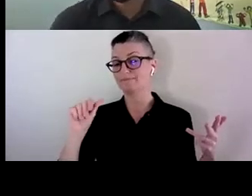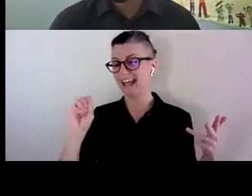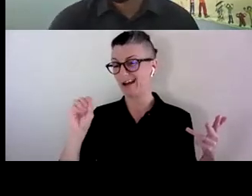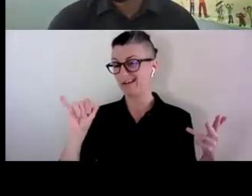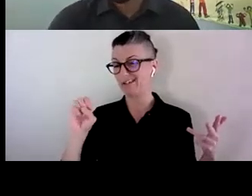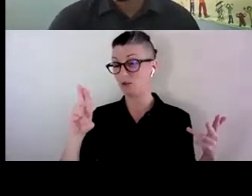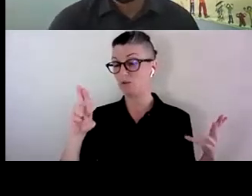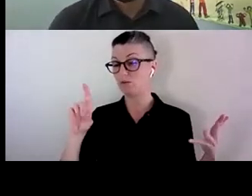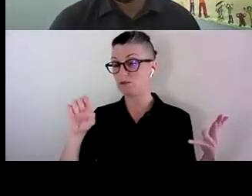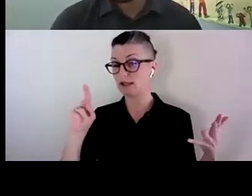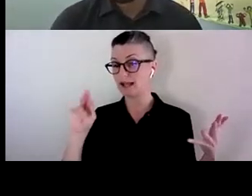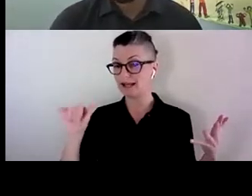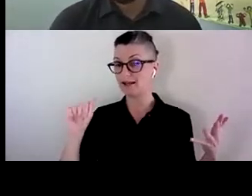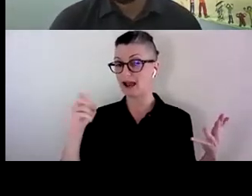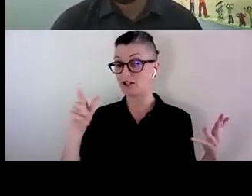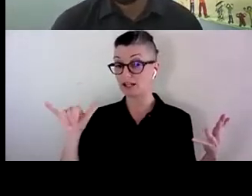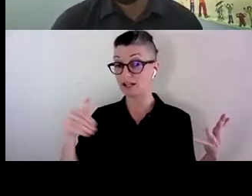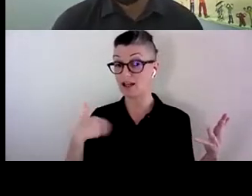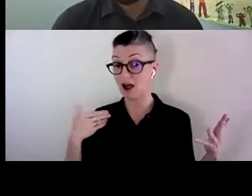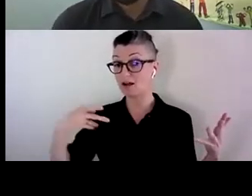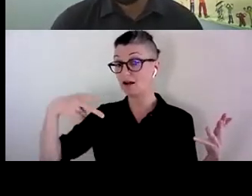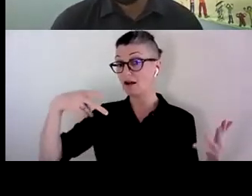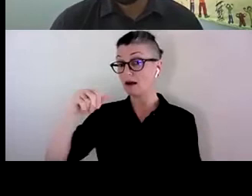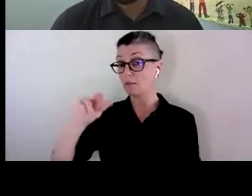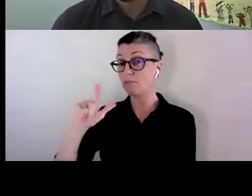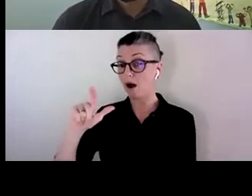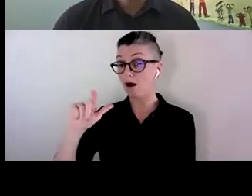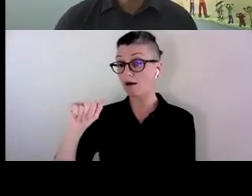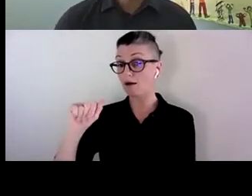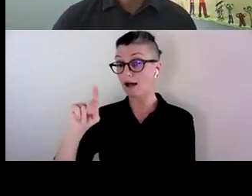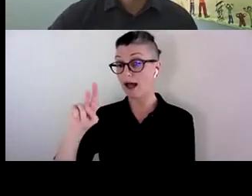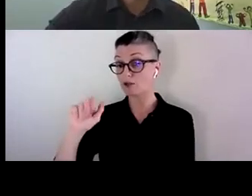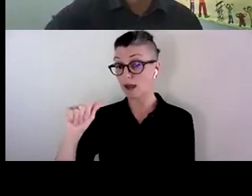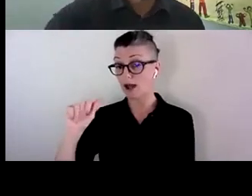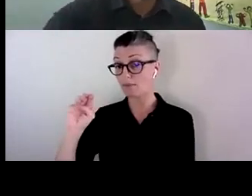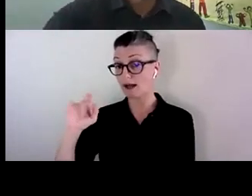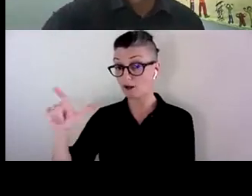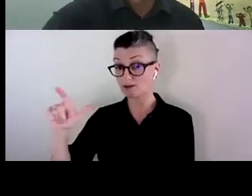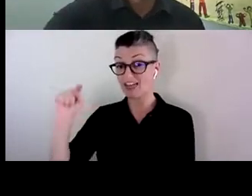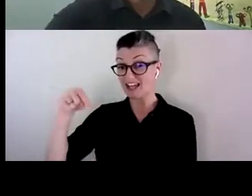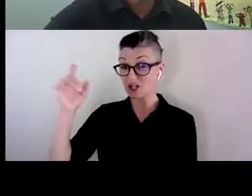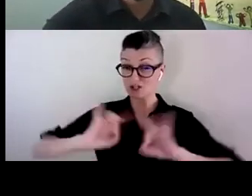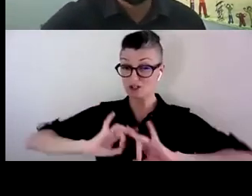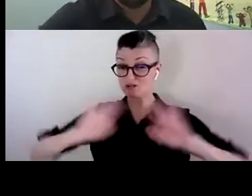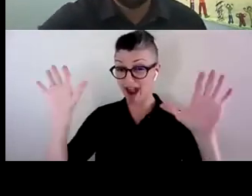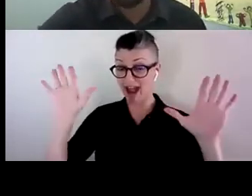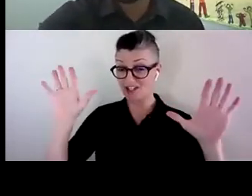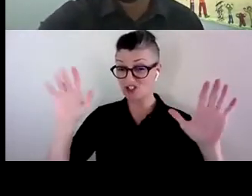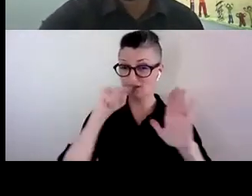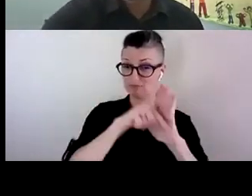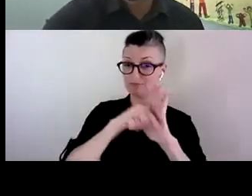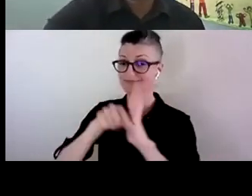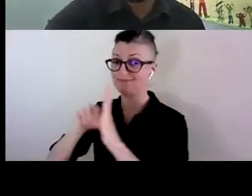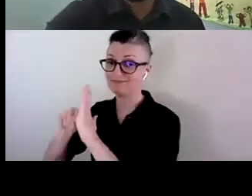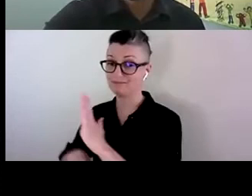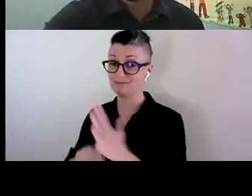Young, and Paul Andre Michaels. This tragedy has put many, not just one,